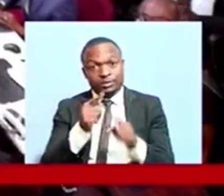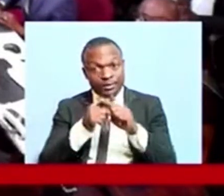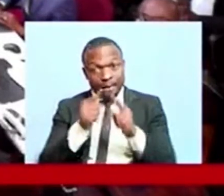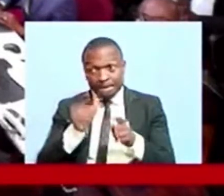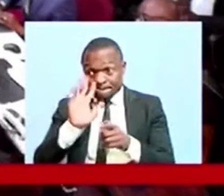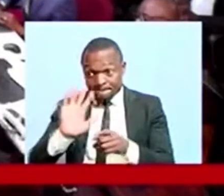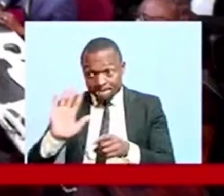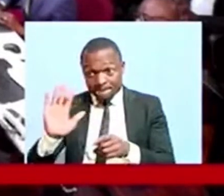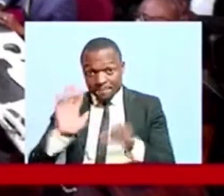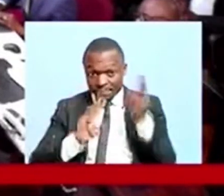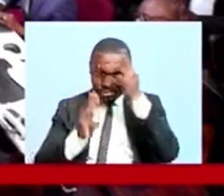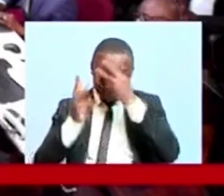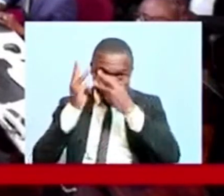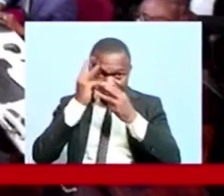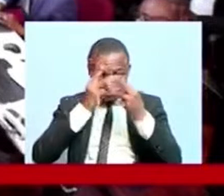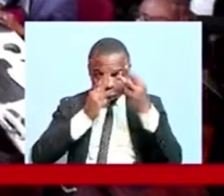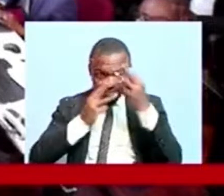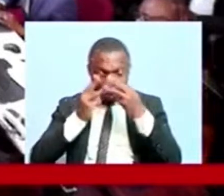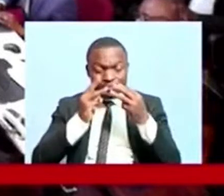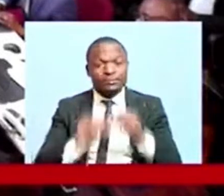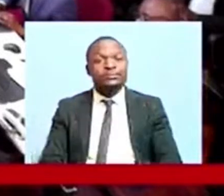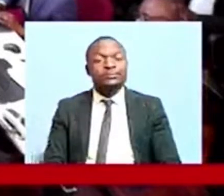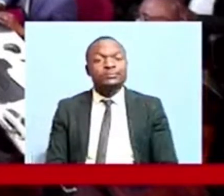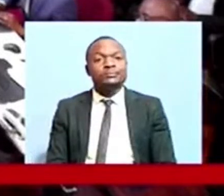my concern is on